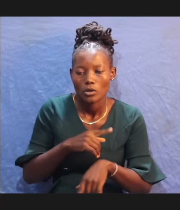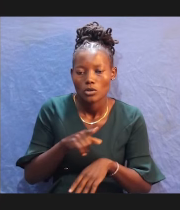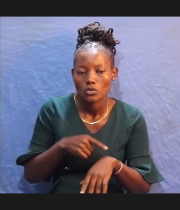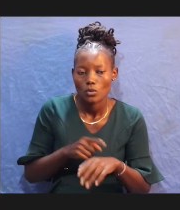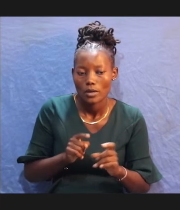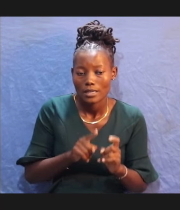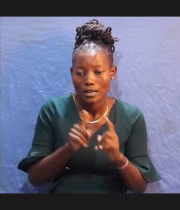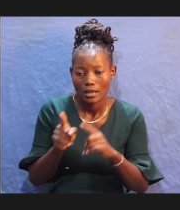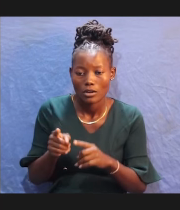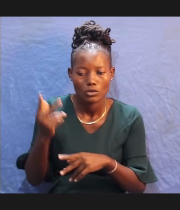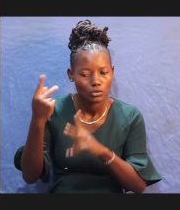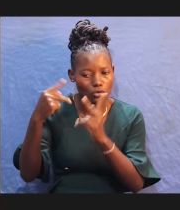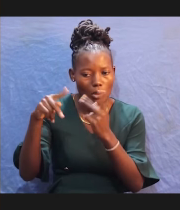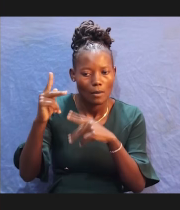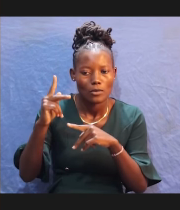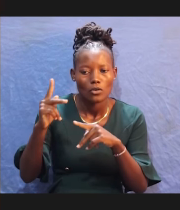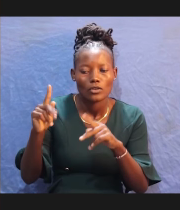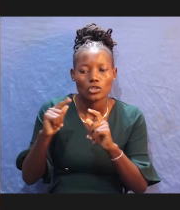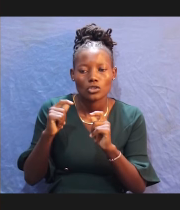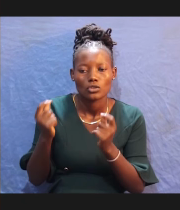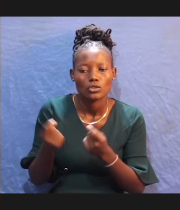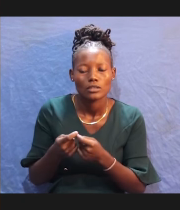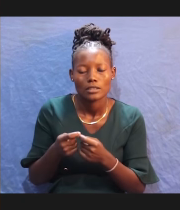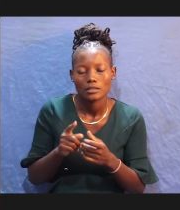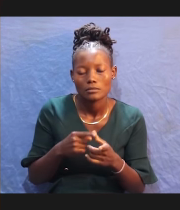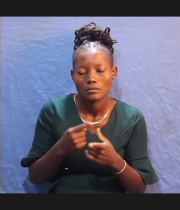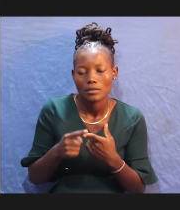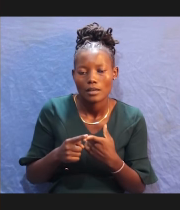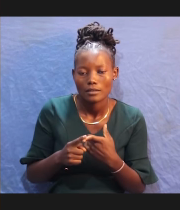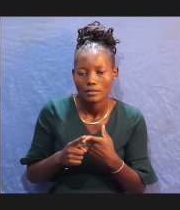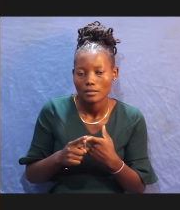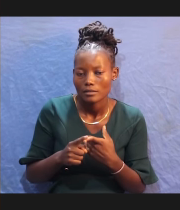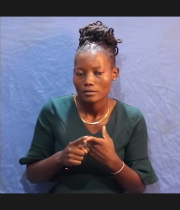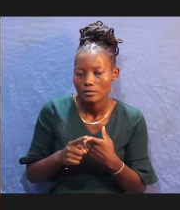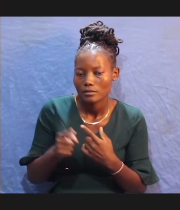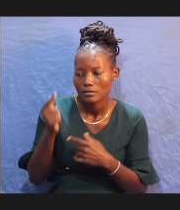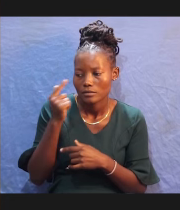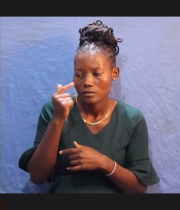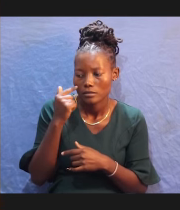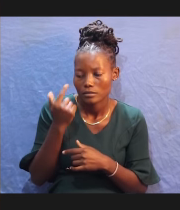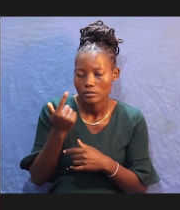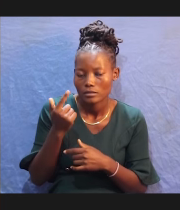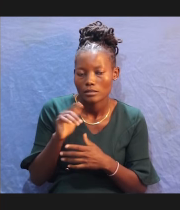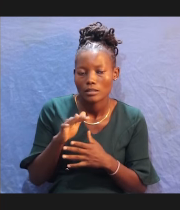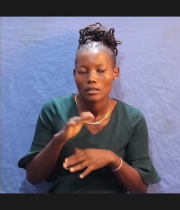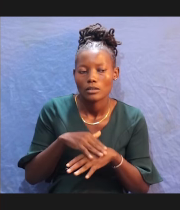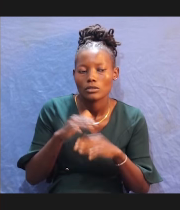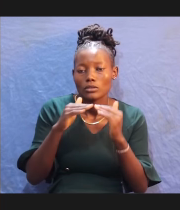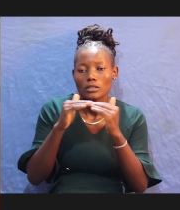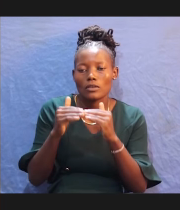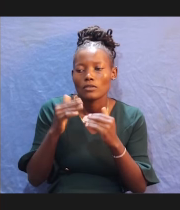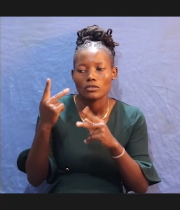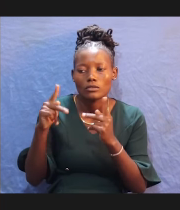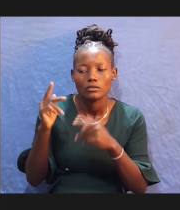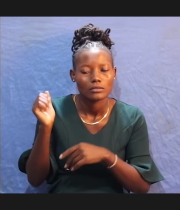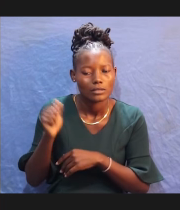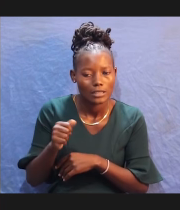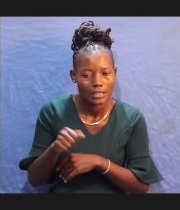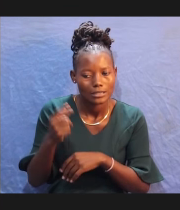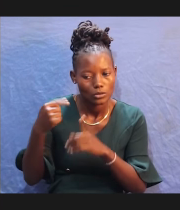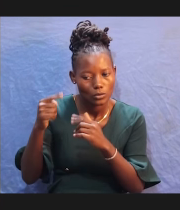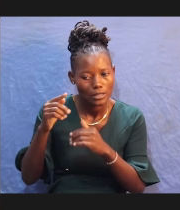club, professional club, at a certain level professional, sorry, at a certain level professional, then yes, winning